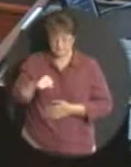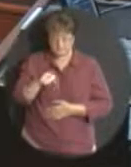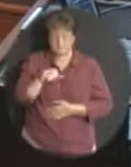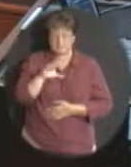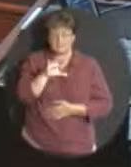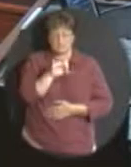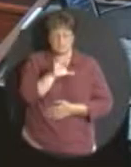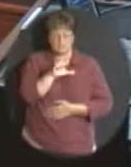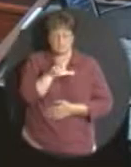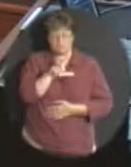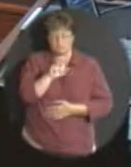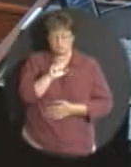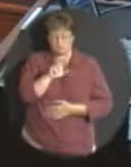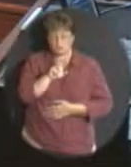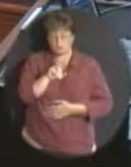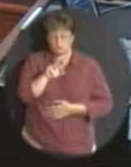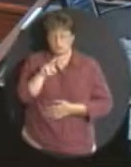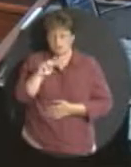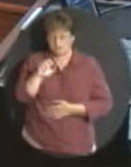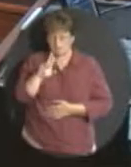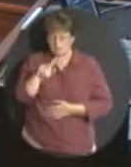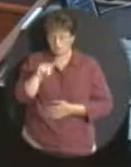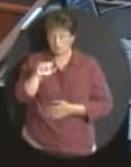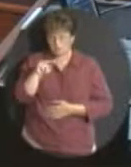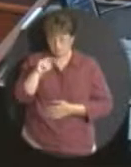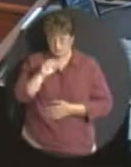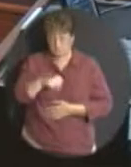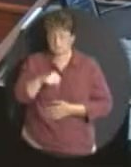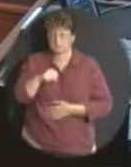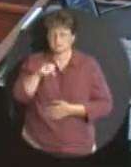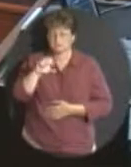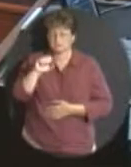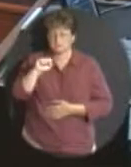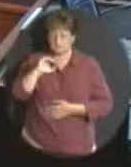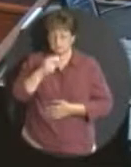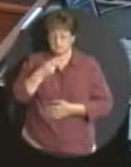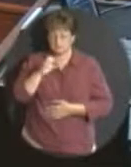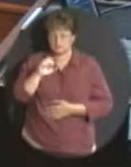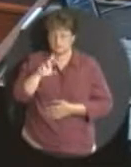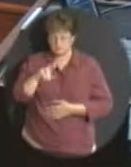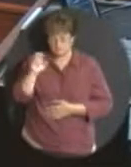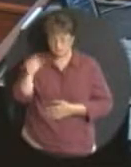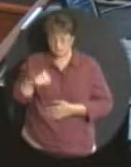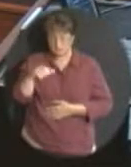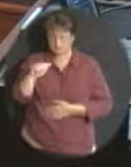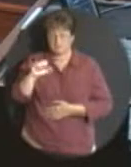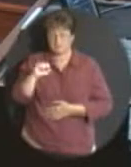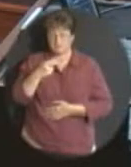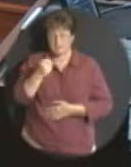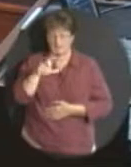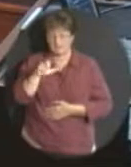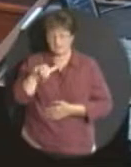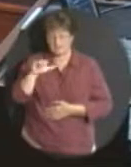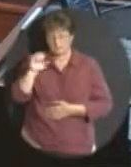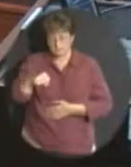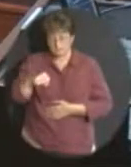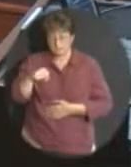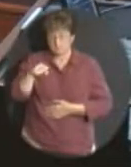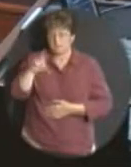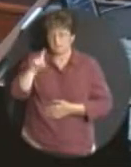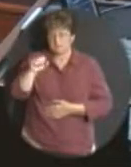Mrs. Martin, Yes. Mr. Parker, Yes. Mr. Scheer, Yes. Ms. Ashley, Yes. Dr. Daniels.